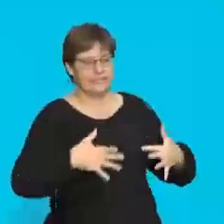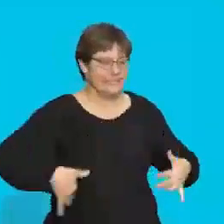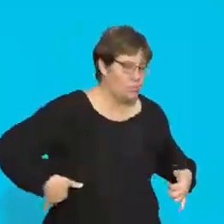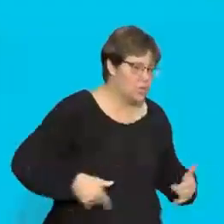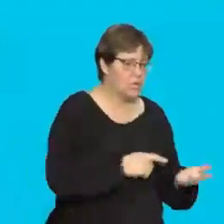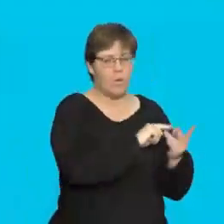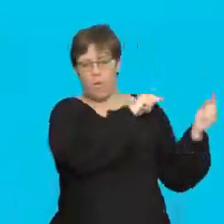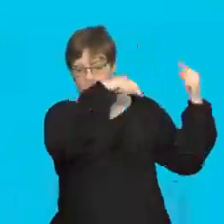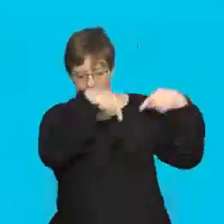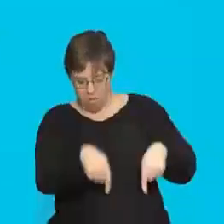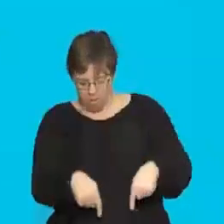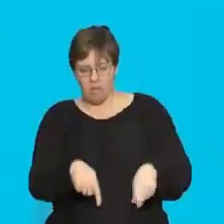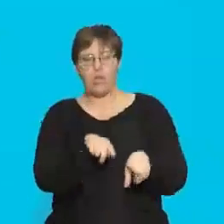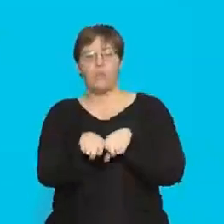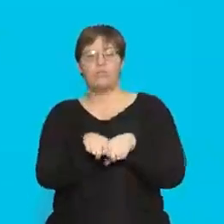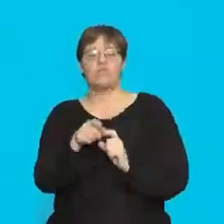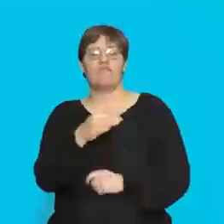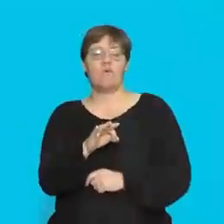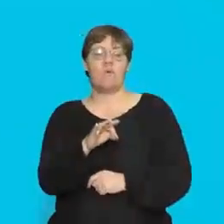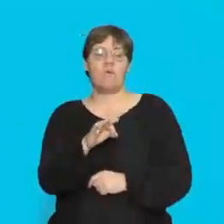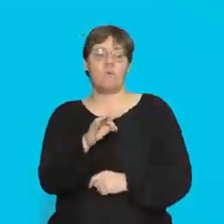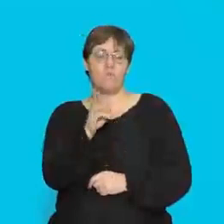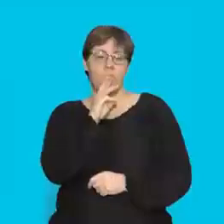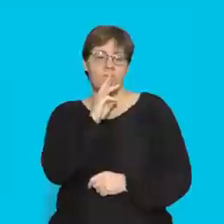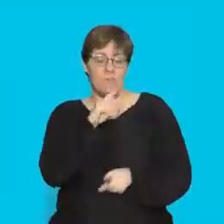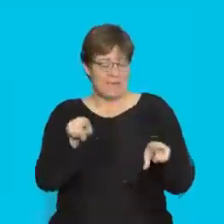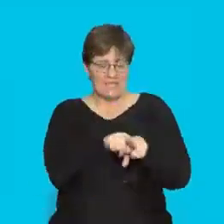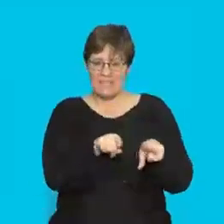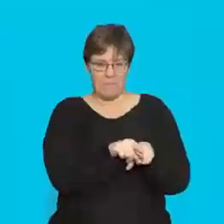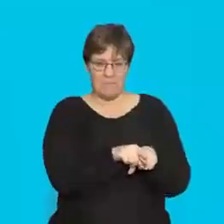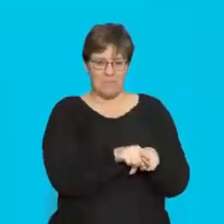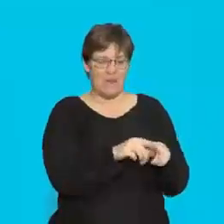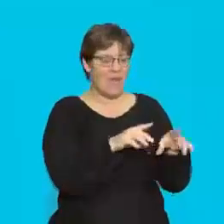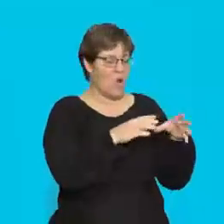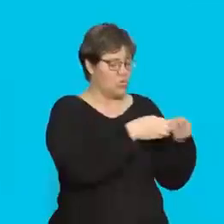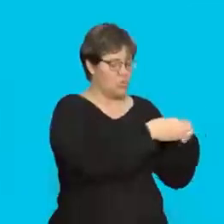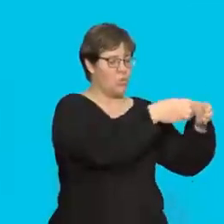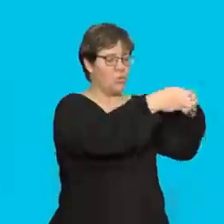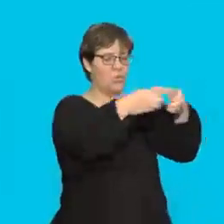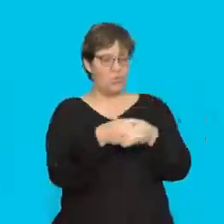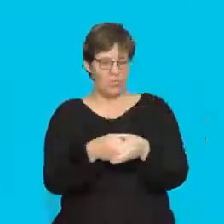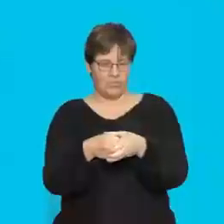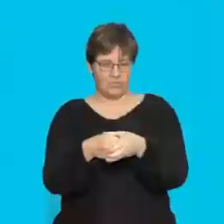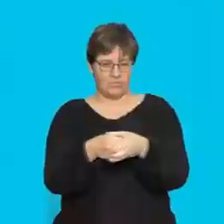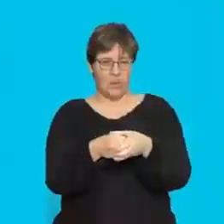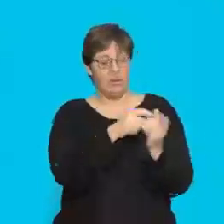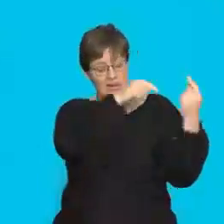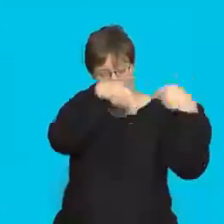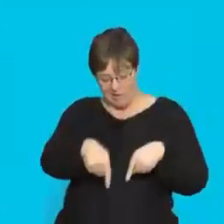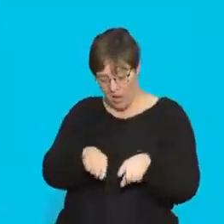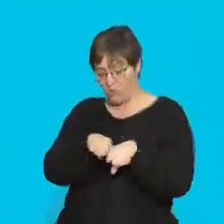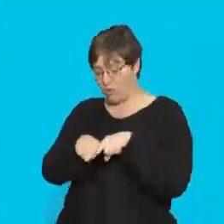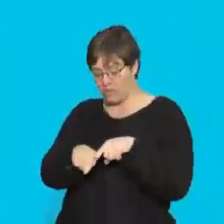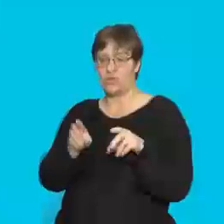being competed for. Water is our contested resource. And it's going to be different